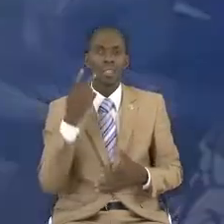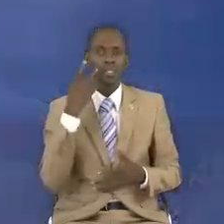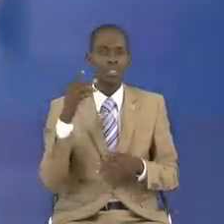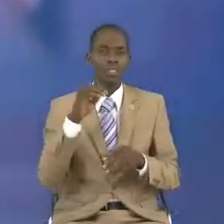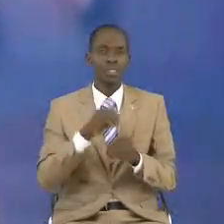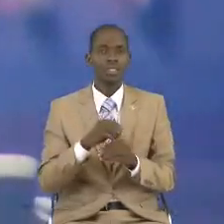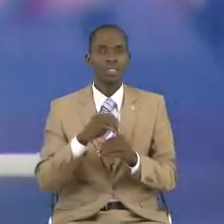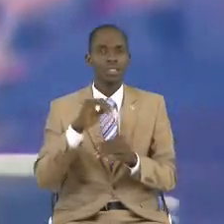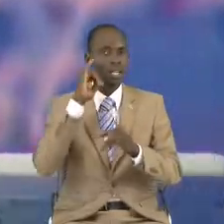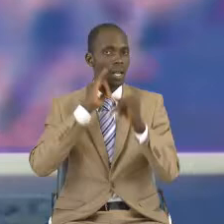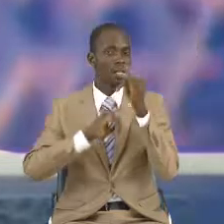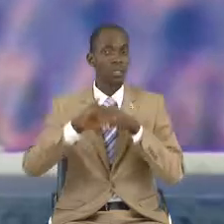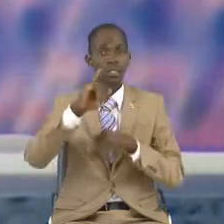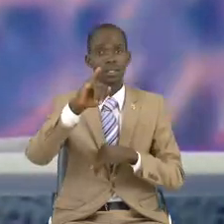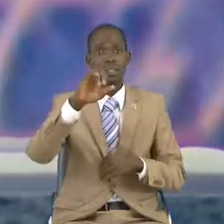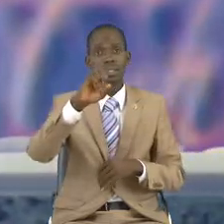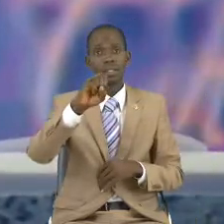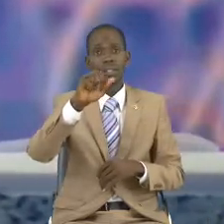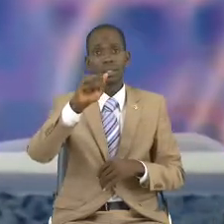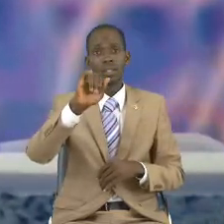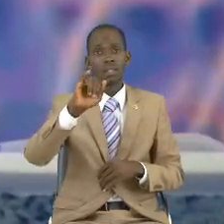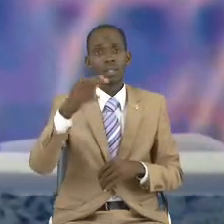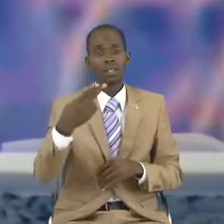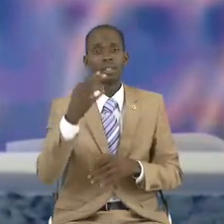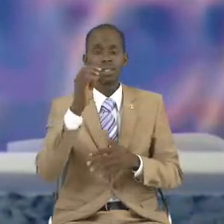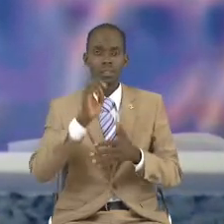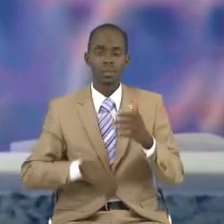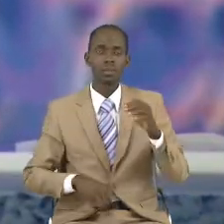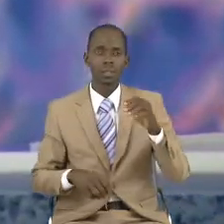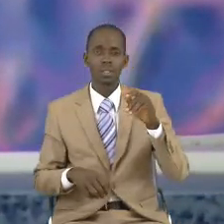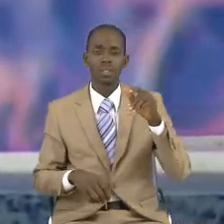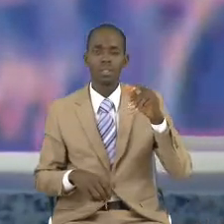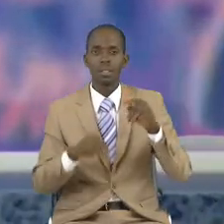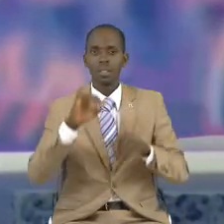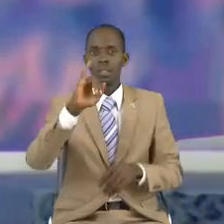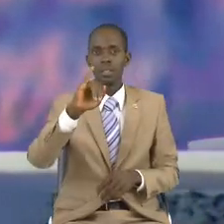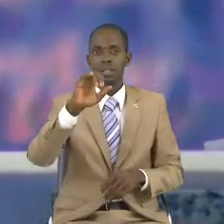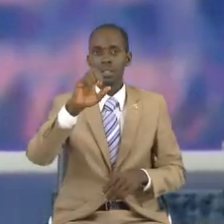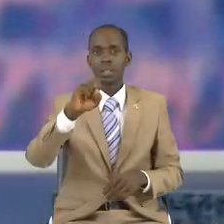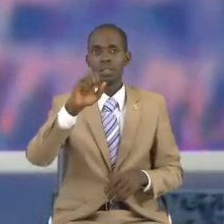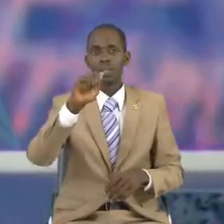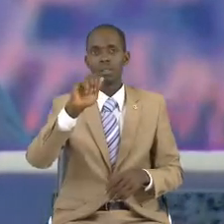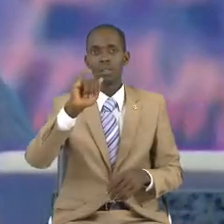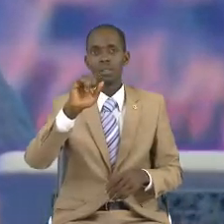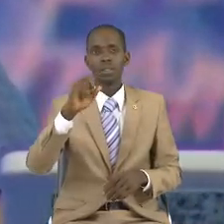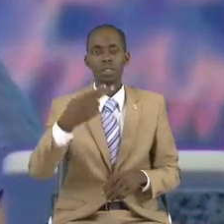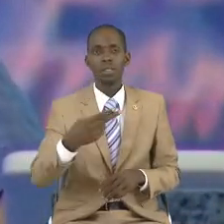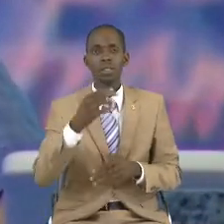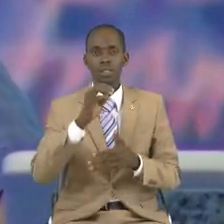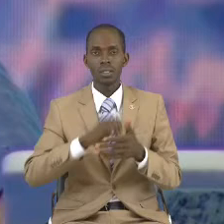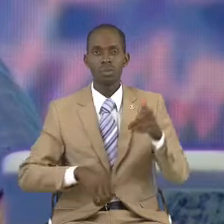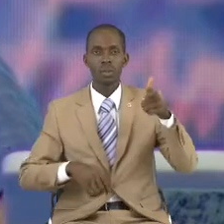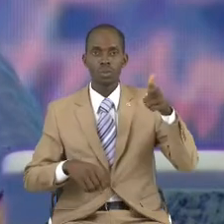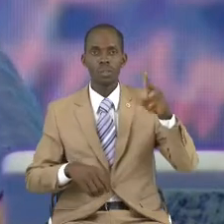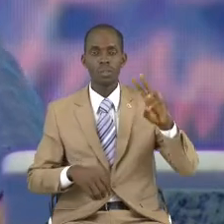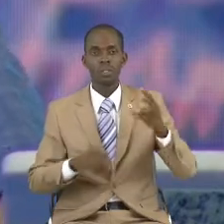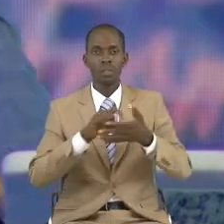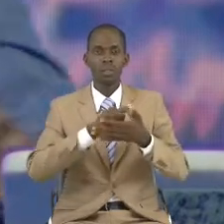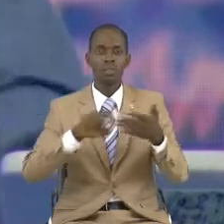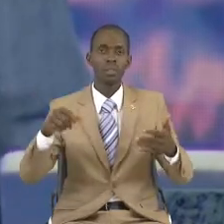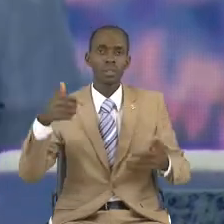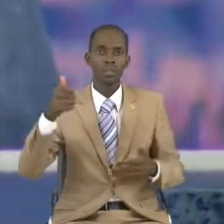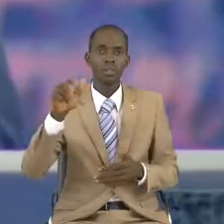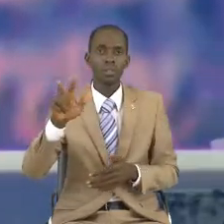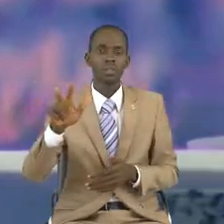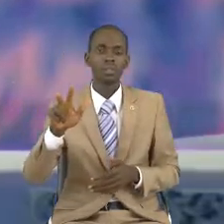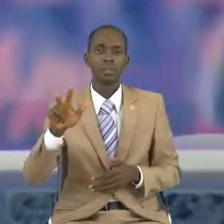26 and i'm reading from verse 13 isaiah chapter 26 verse